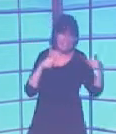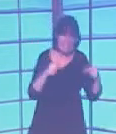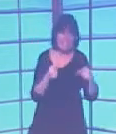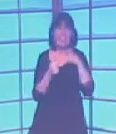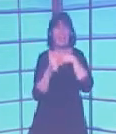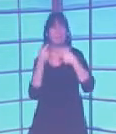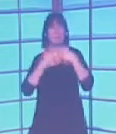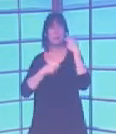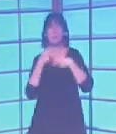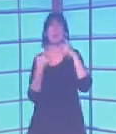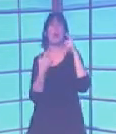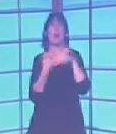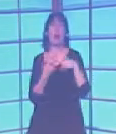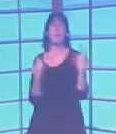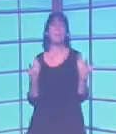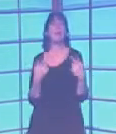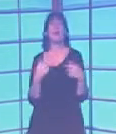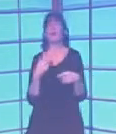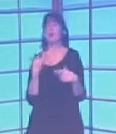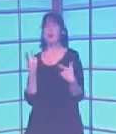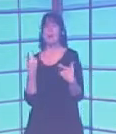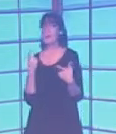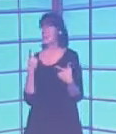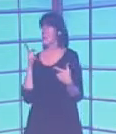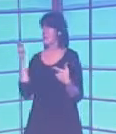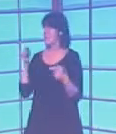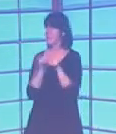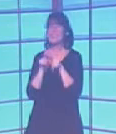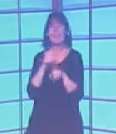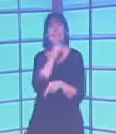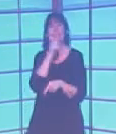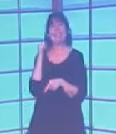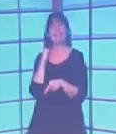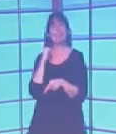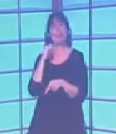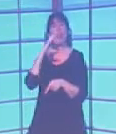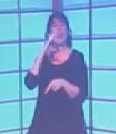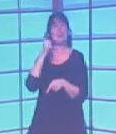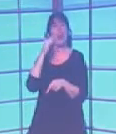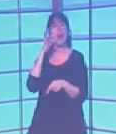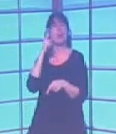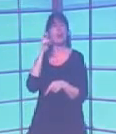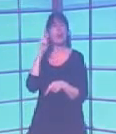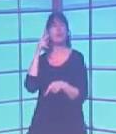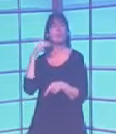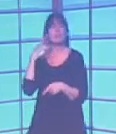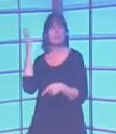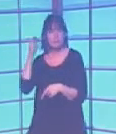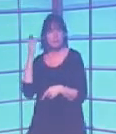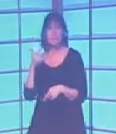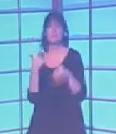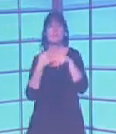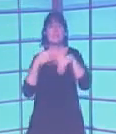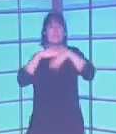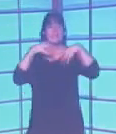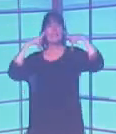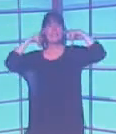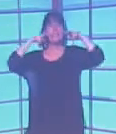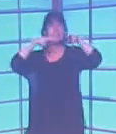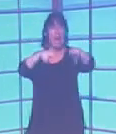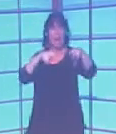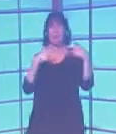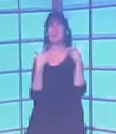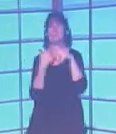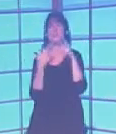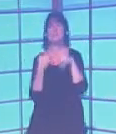issues with kit and ball colours, as mentioned in Catherine's presentation yesterday, poor sightlines, transport issues, a lack of disability